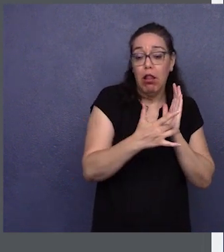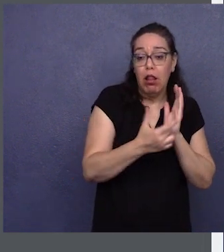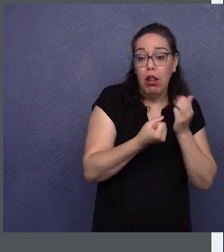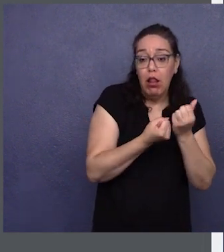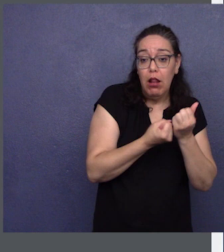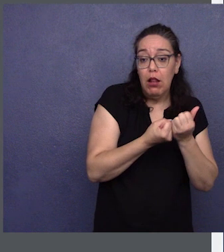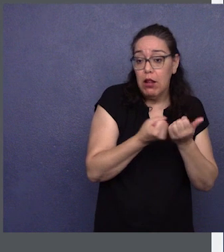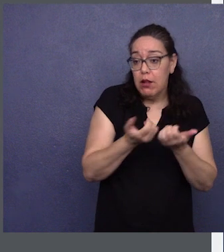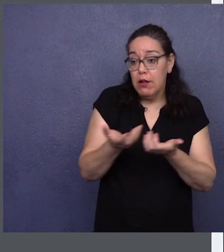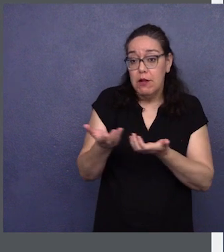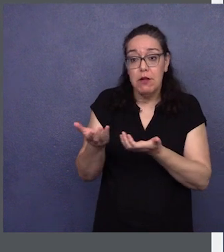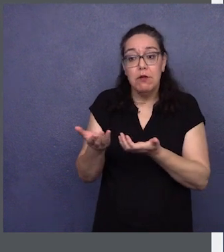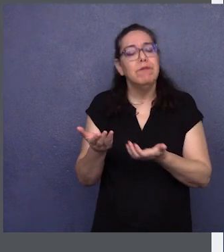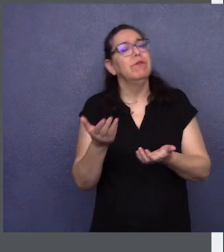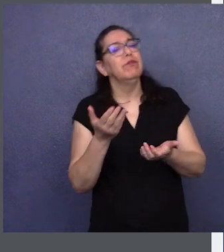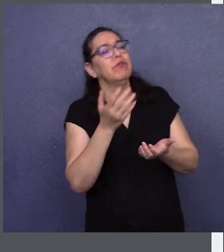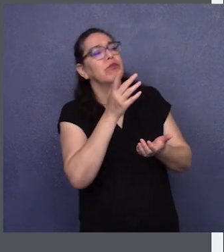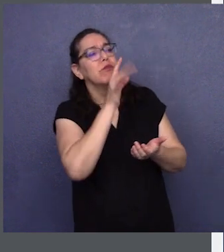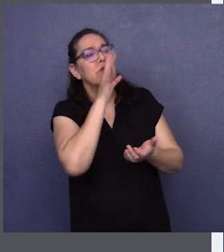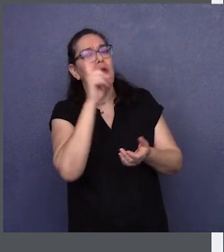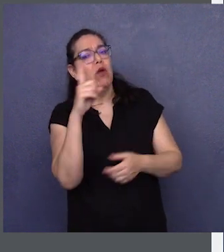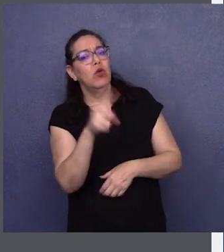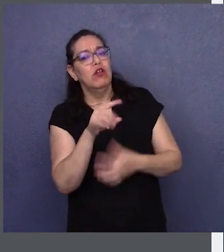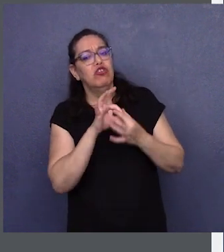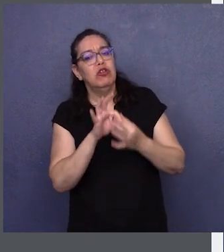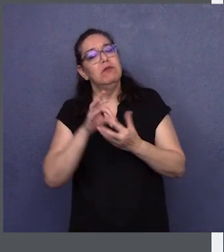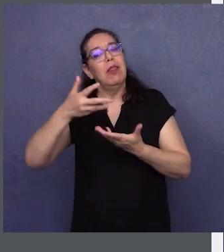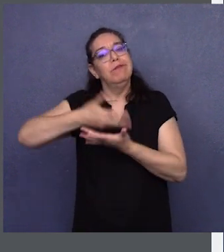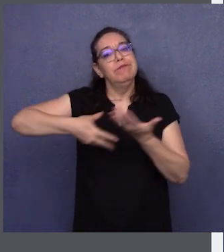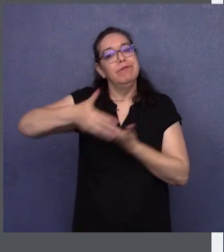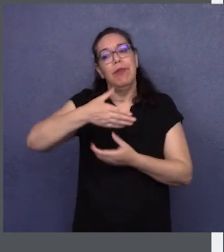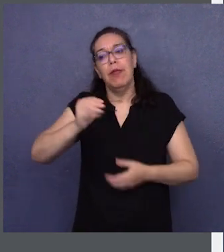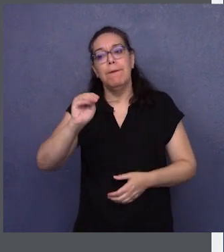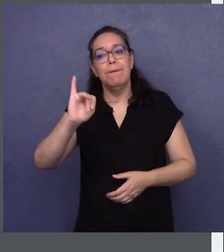assistance? I just had one question about the mixers. Yeah.